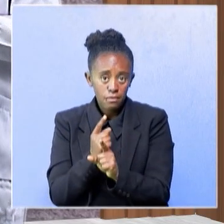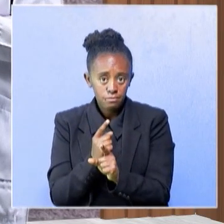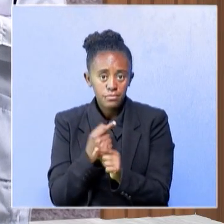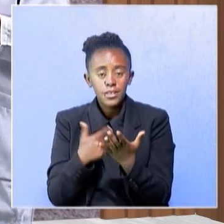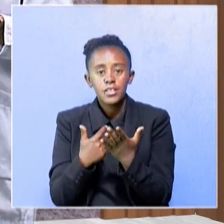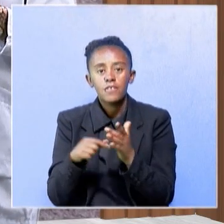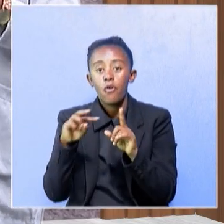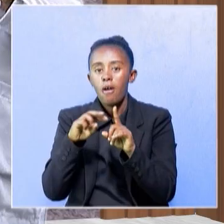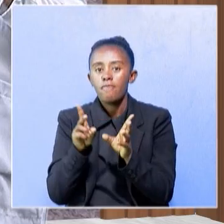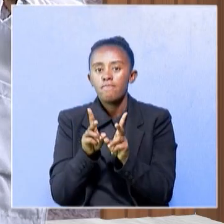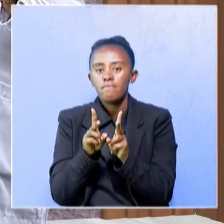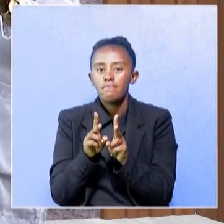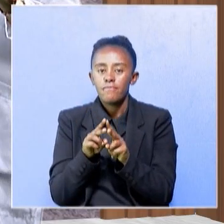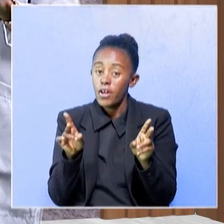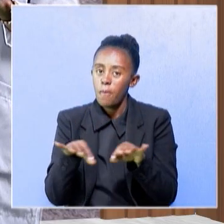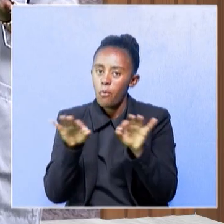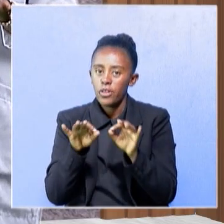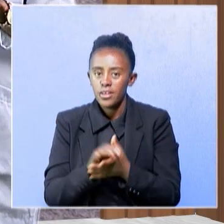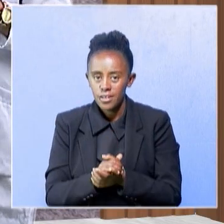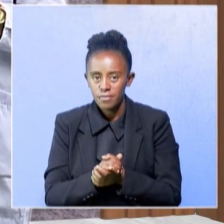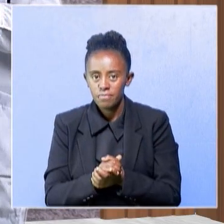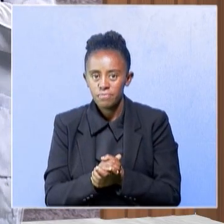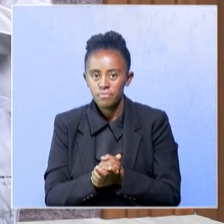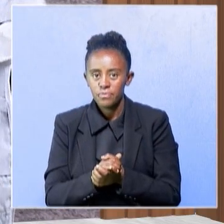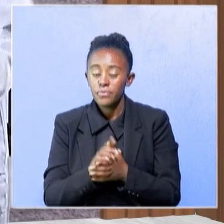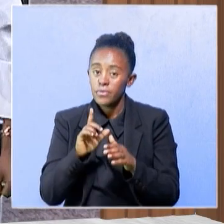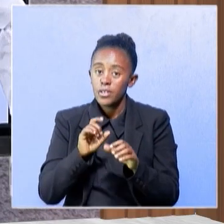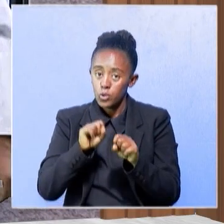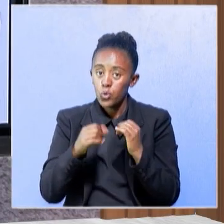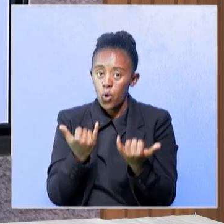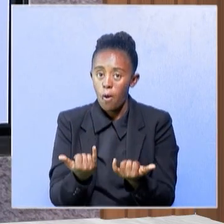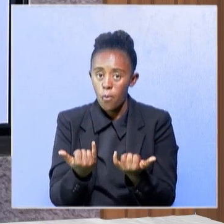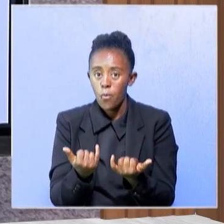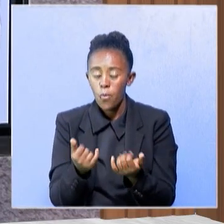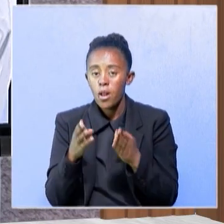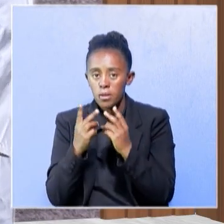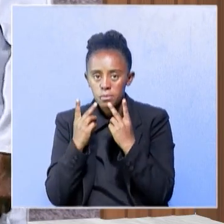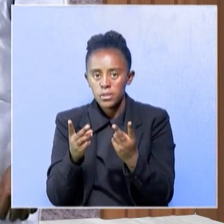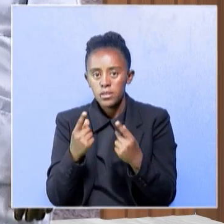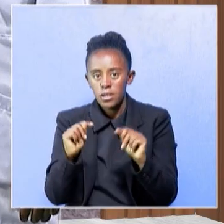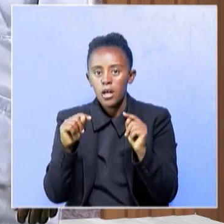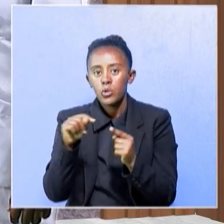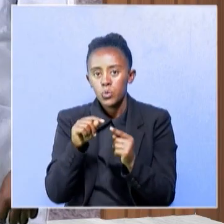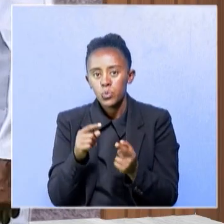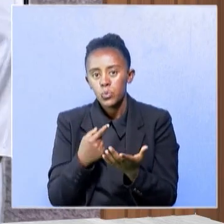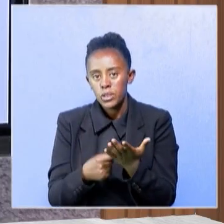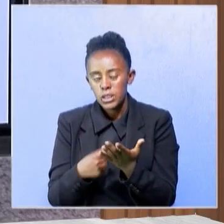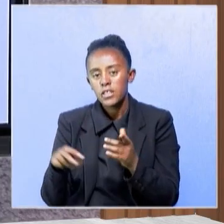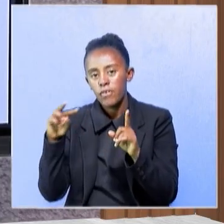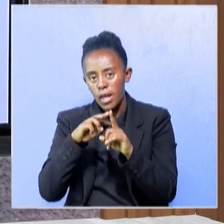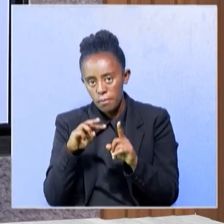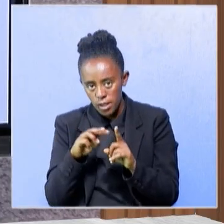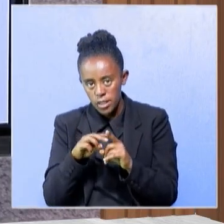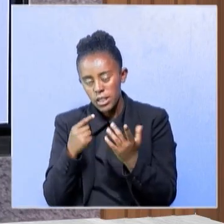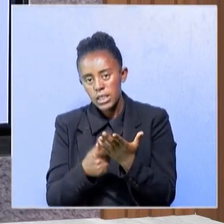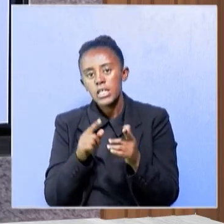These vocabularies are very important. So now, let me try to use these vocabularies